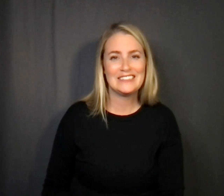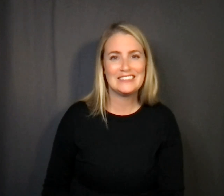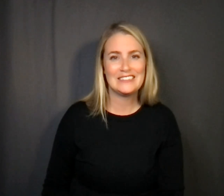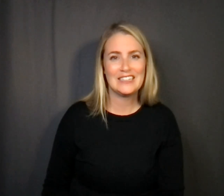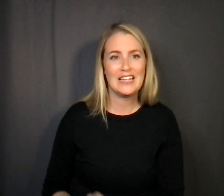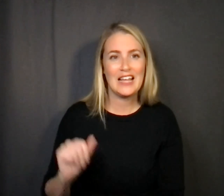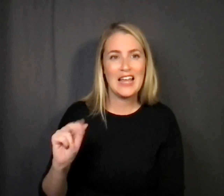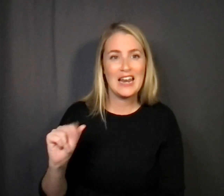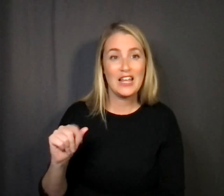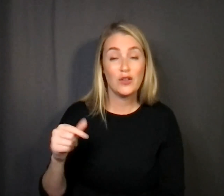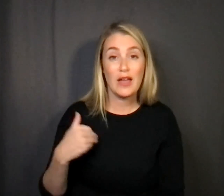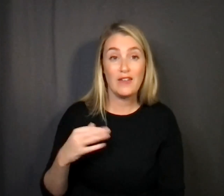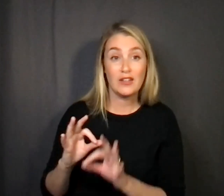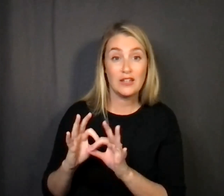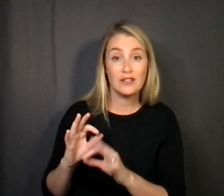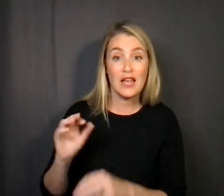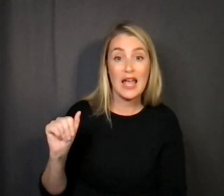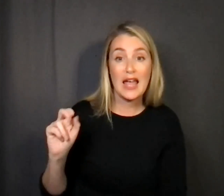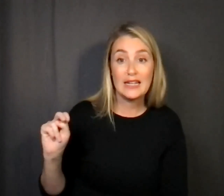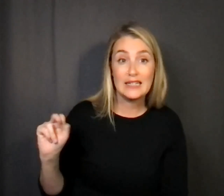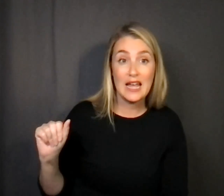the interpretation abilities now?